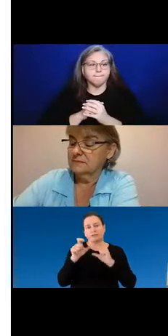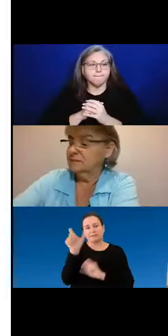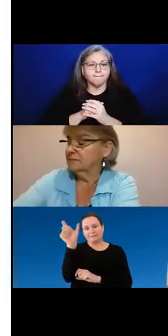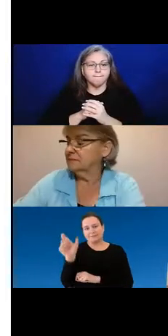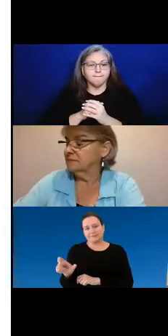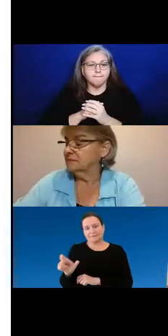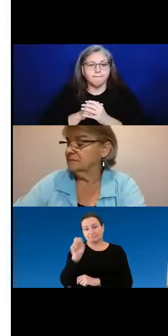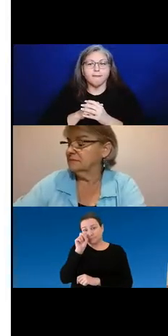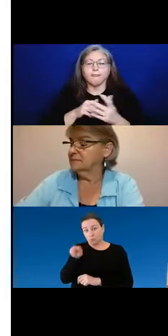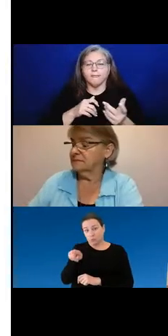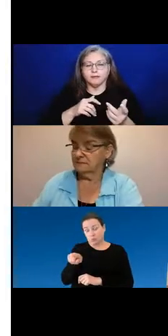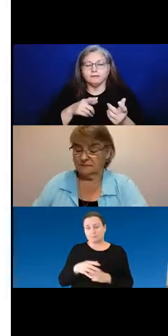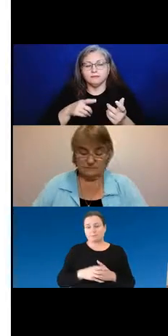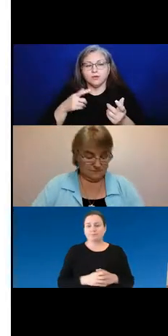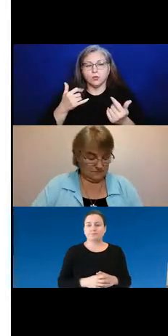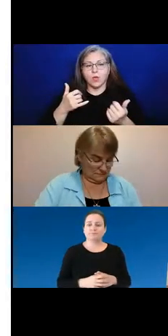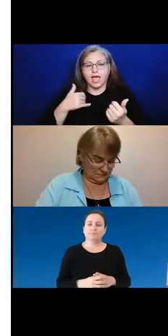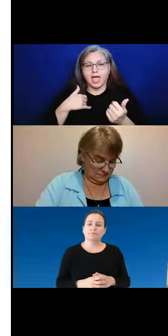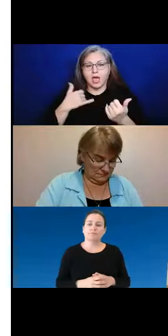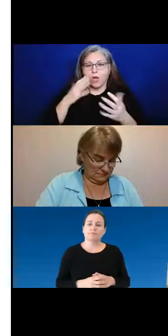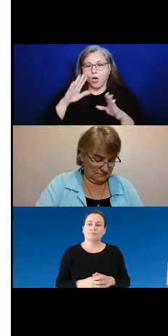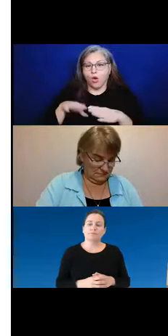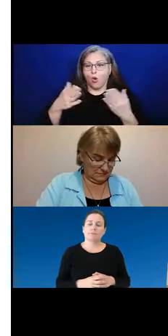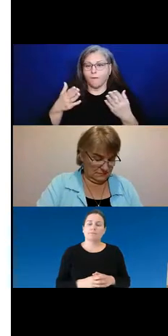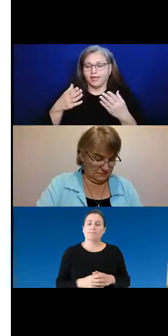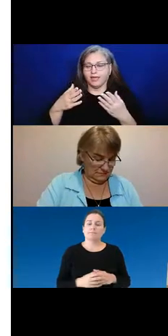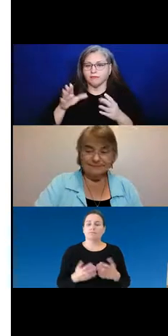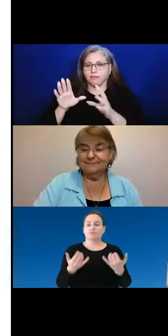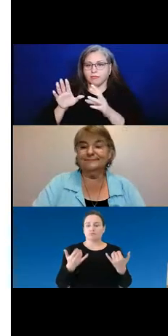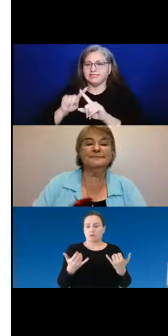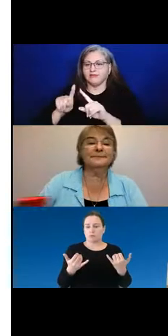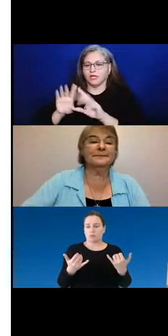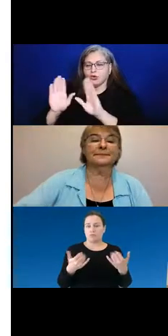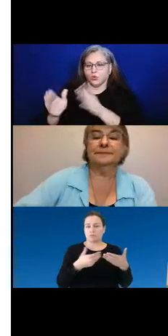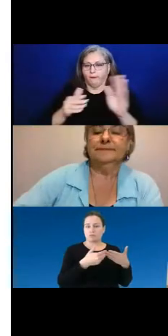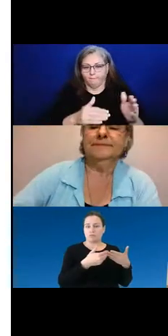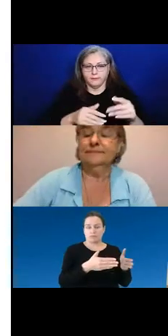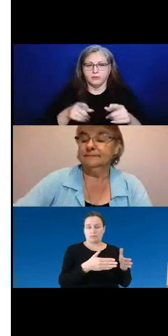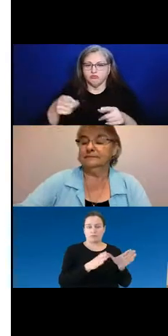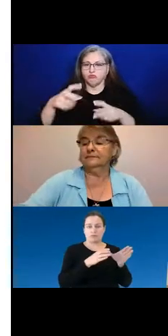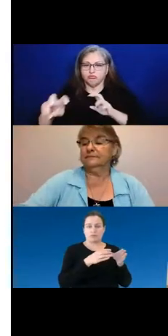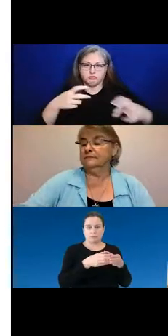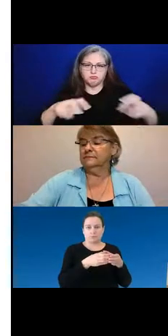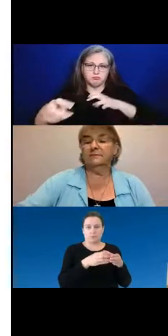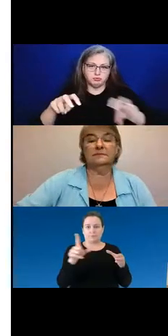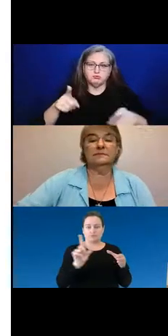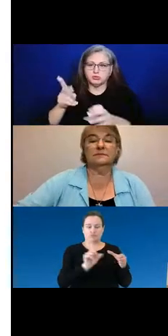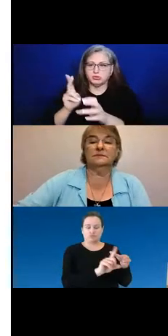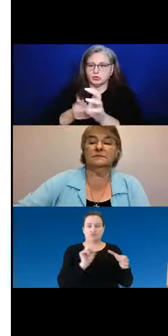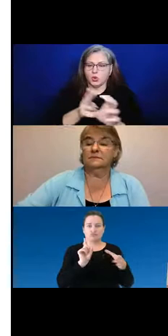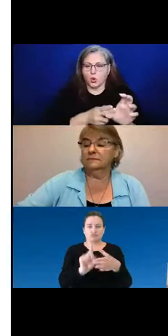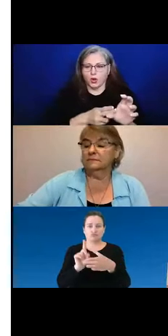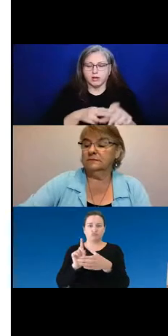So we have, and now I'm gonna open up the breakaway groups and then you can join.